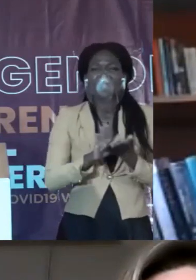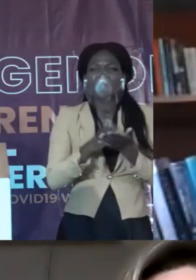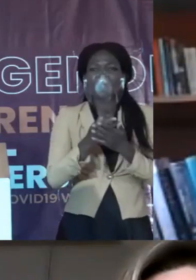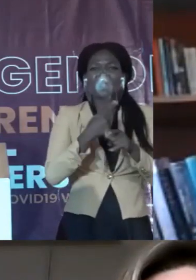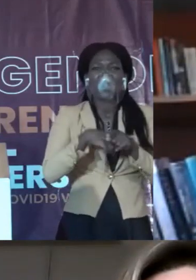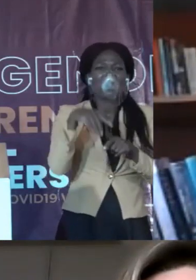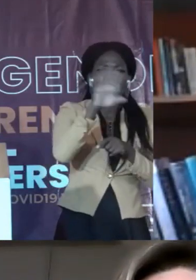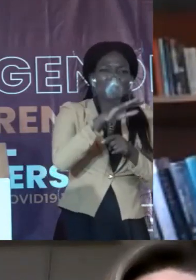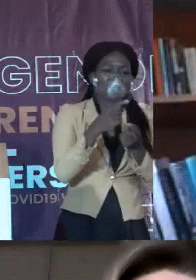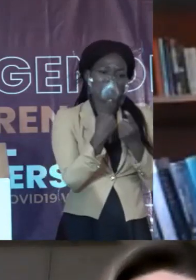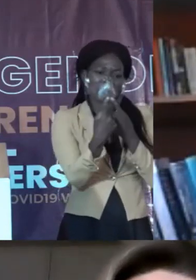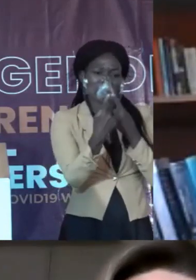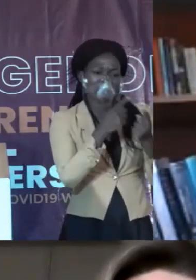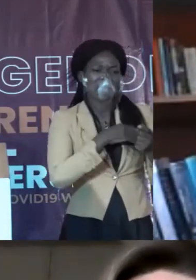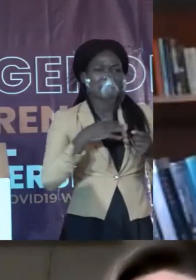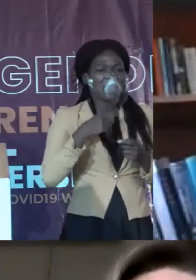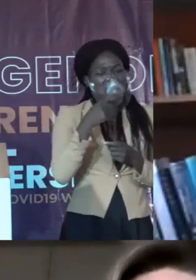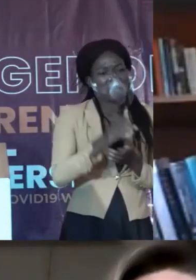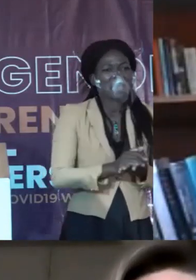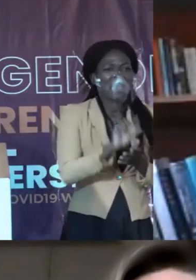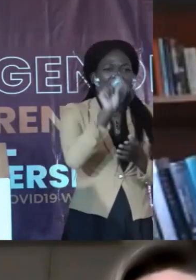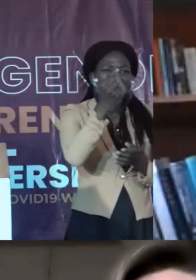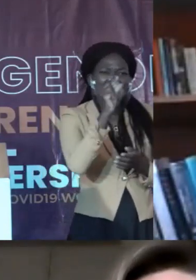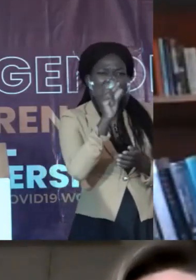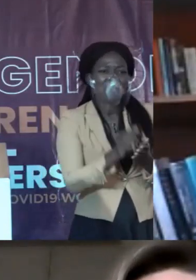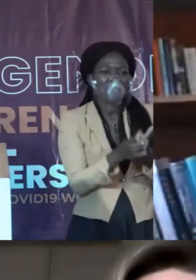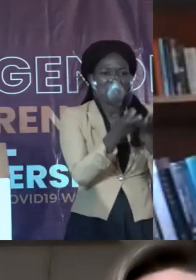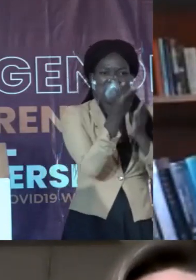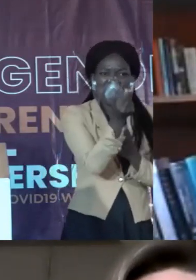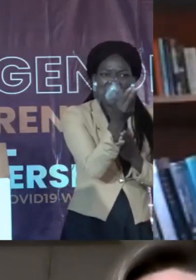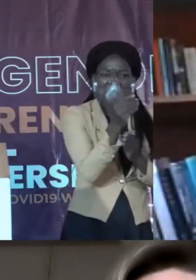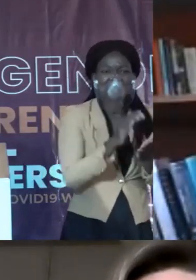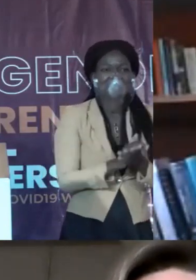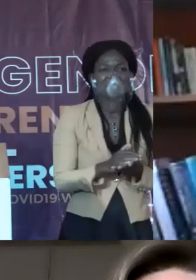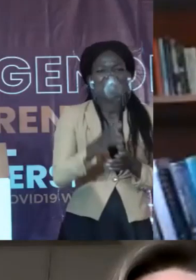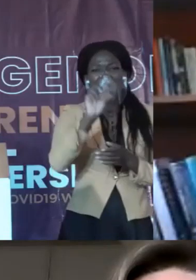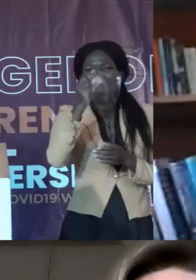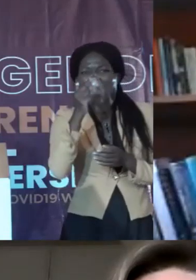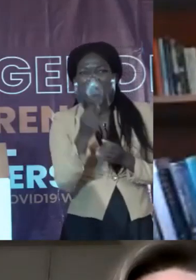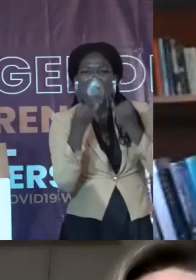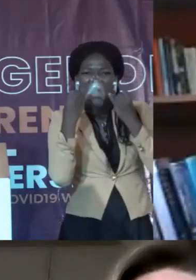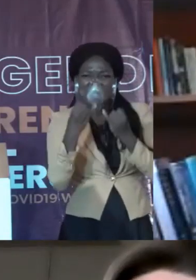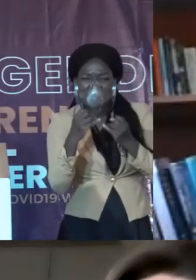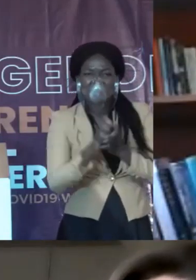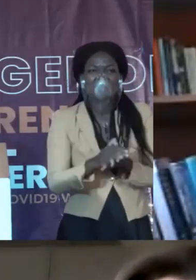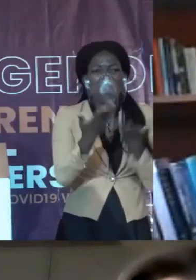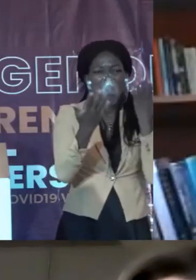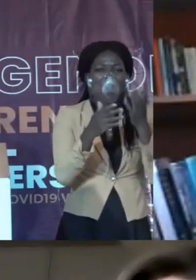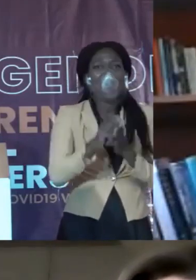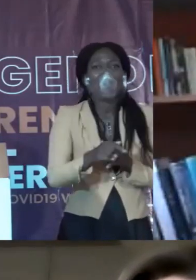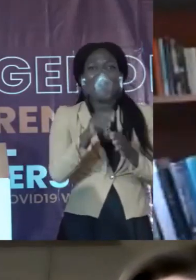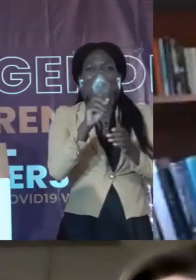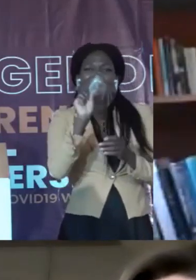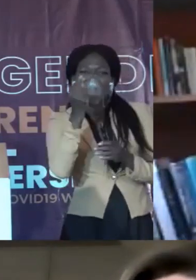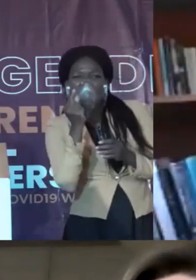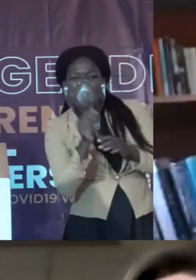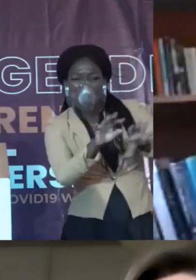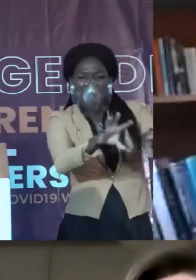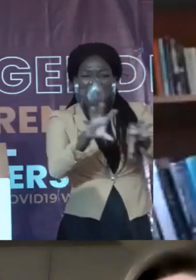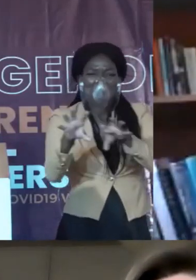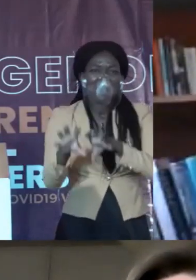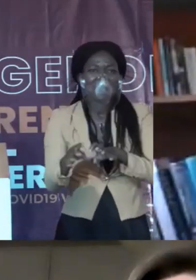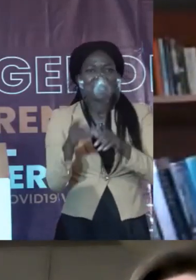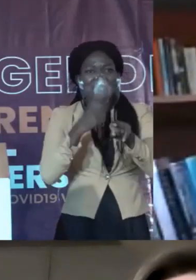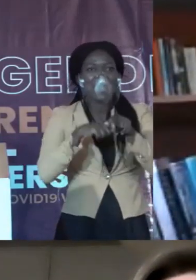micro issues, microfinance, and micro facilities. It's now time for us to move to talk